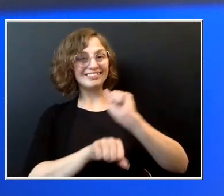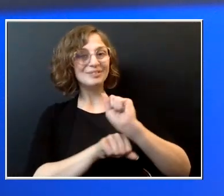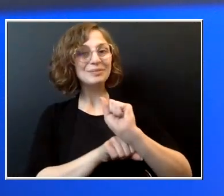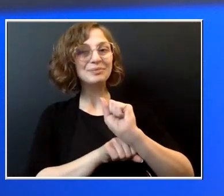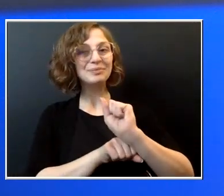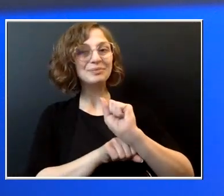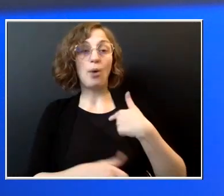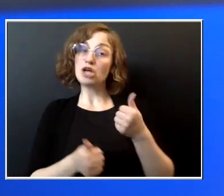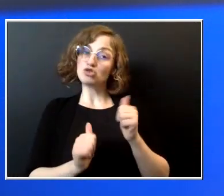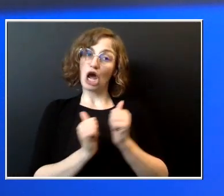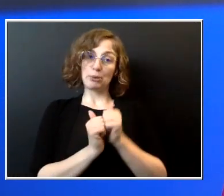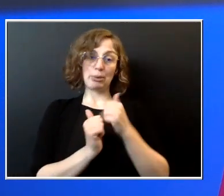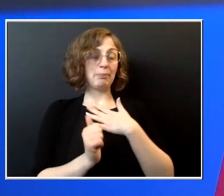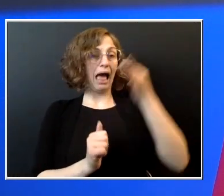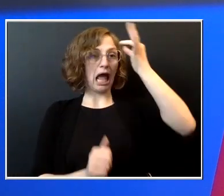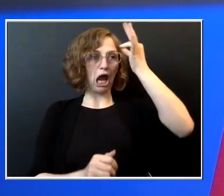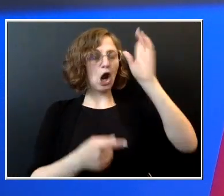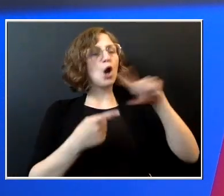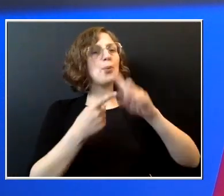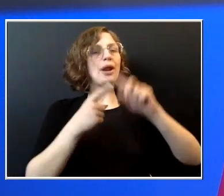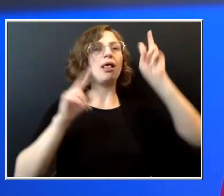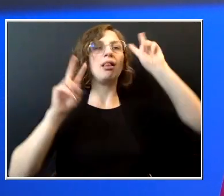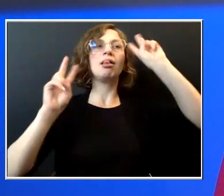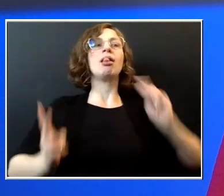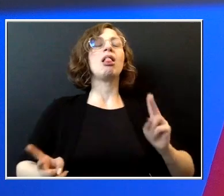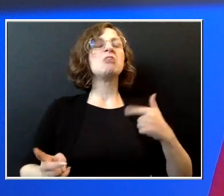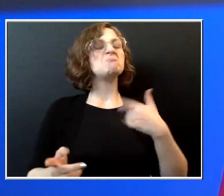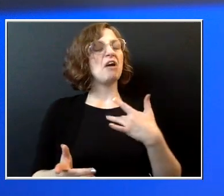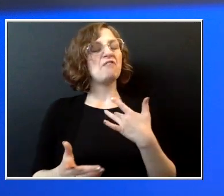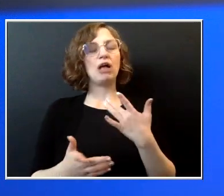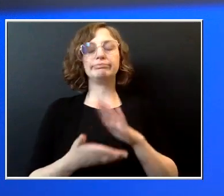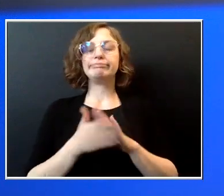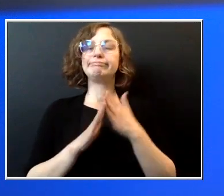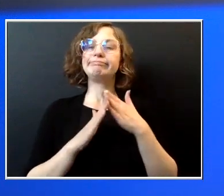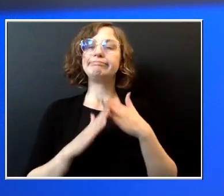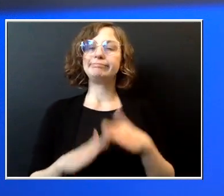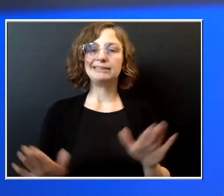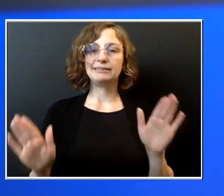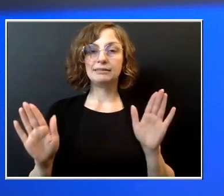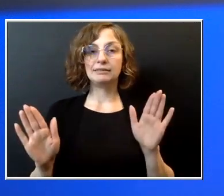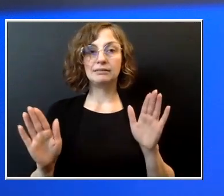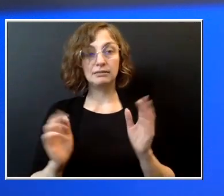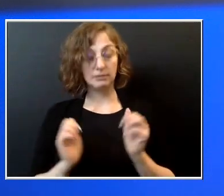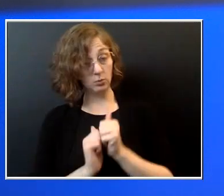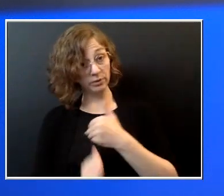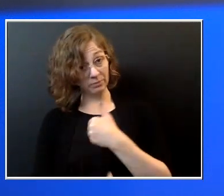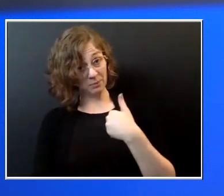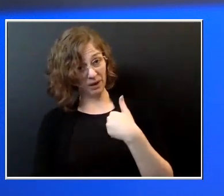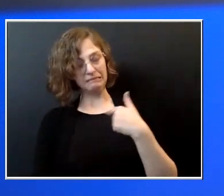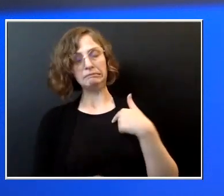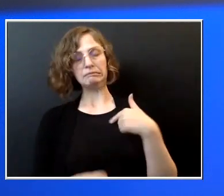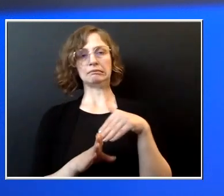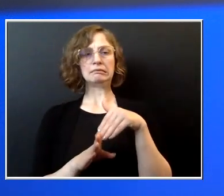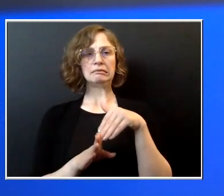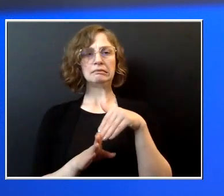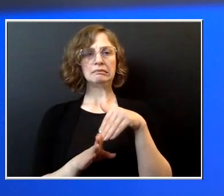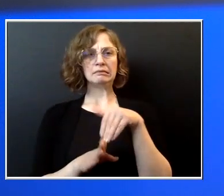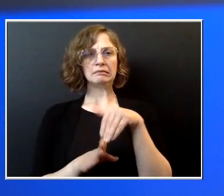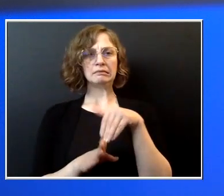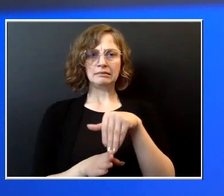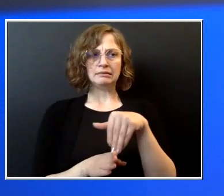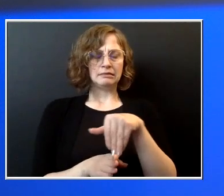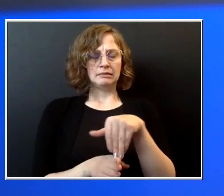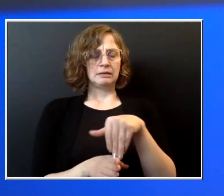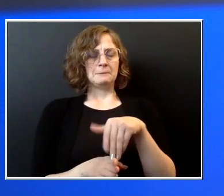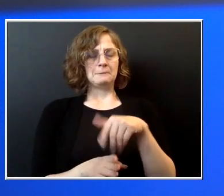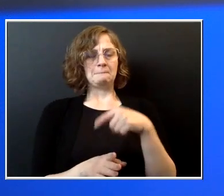hair, I was at peace. With my breast, I was kind of on the fence. You know, I had quite a few conversations